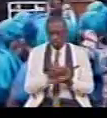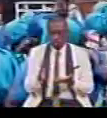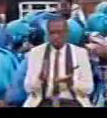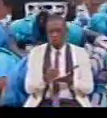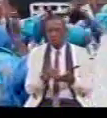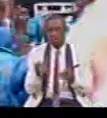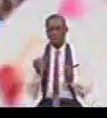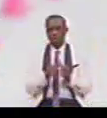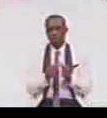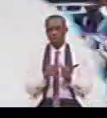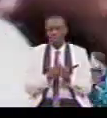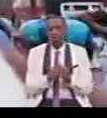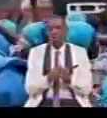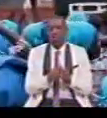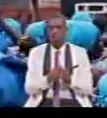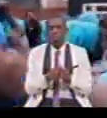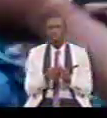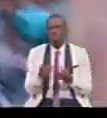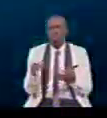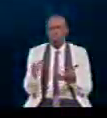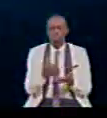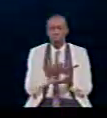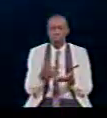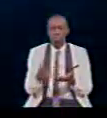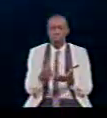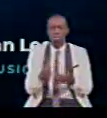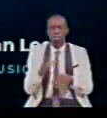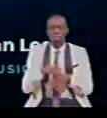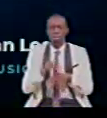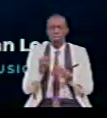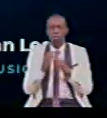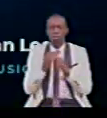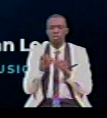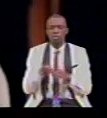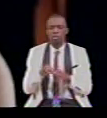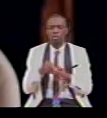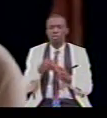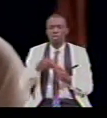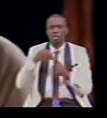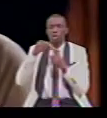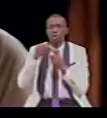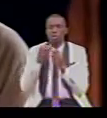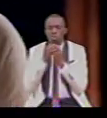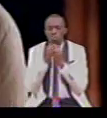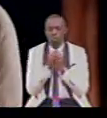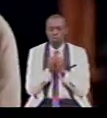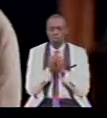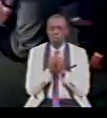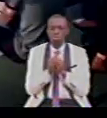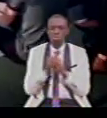feel the air John just Crusade with a special worship session led by Jonathan Lee